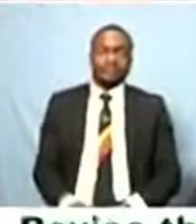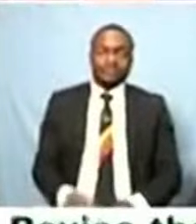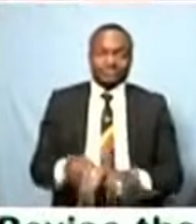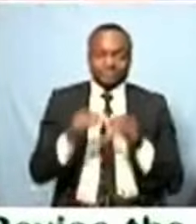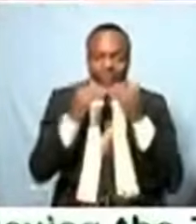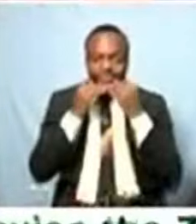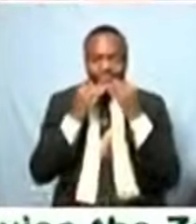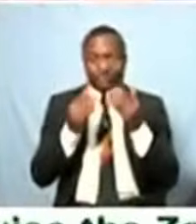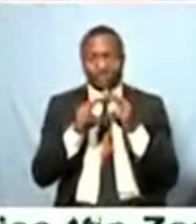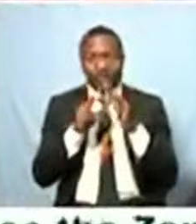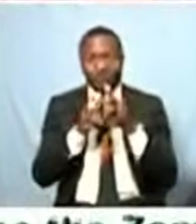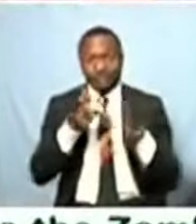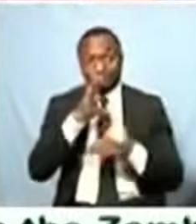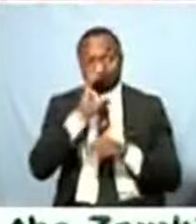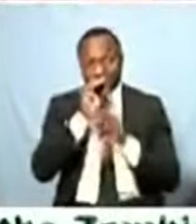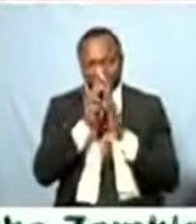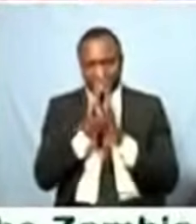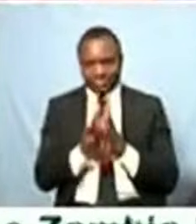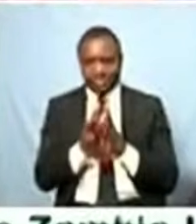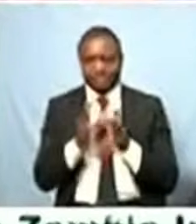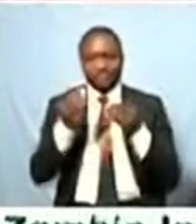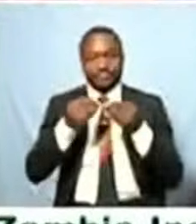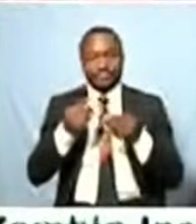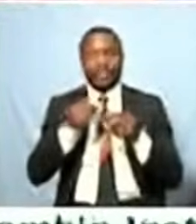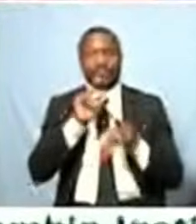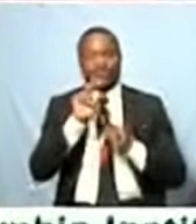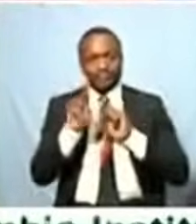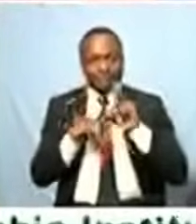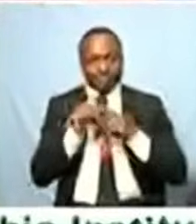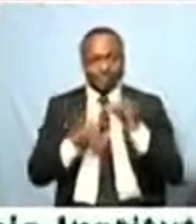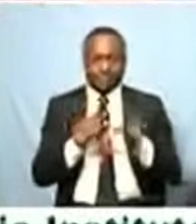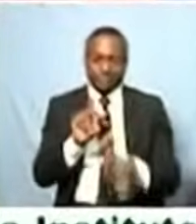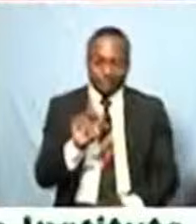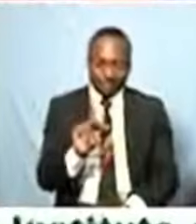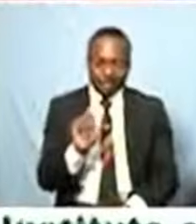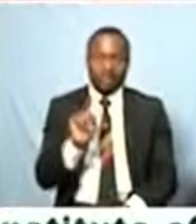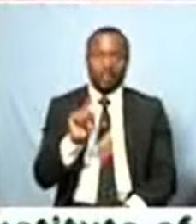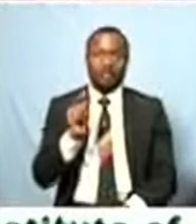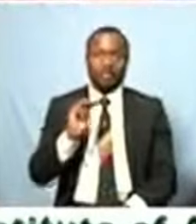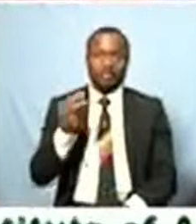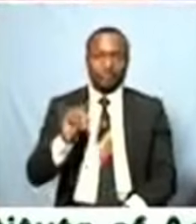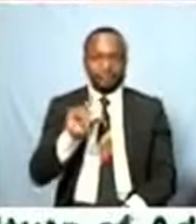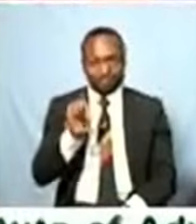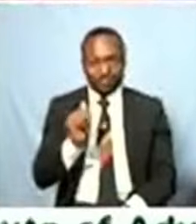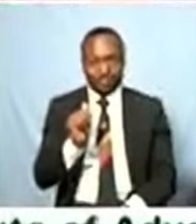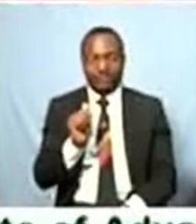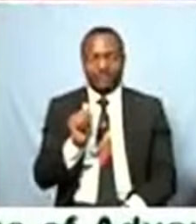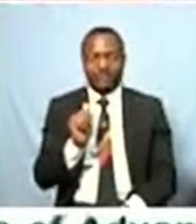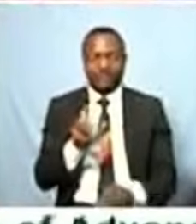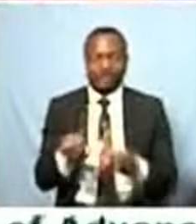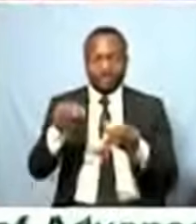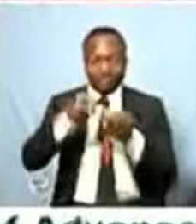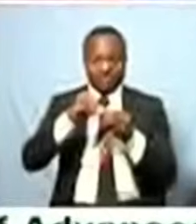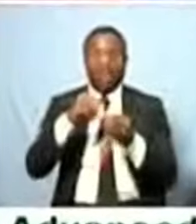Thank you very much, Madam Speaker, for according the people of Katombola constituency to add a voice,